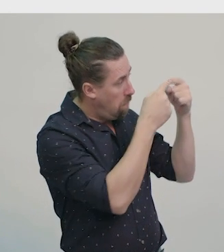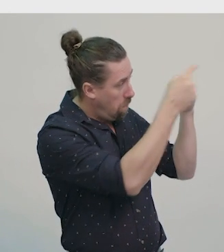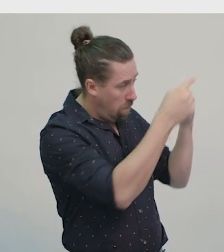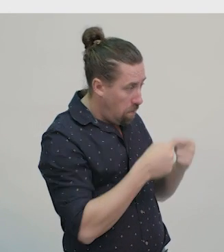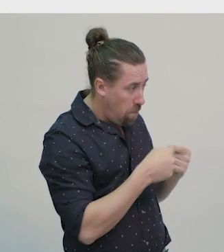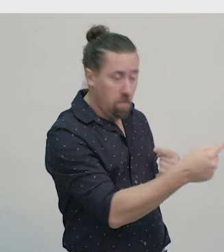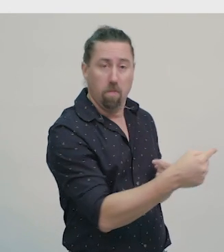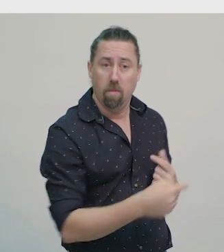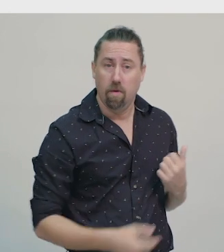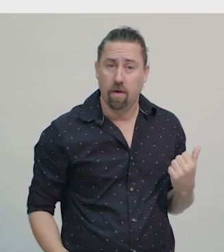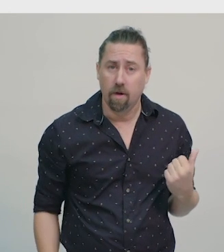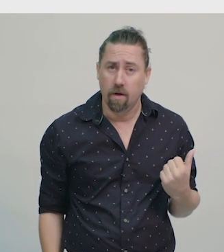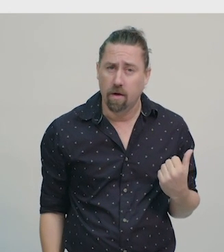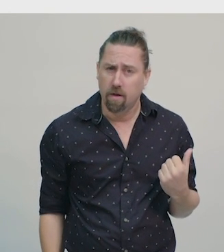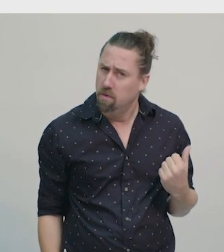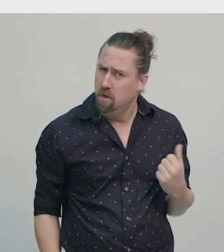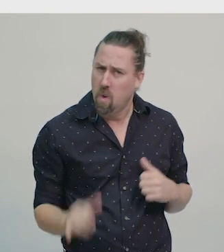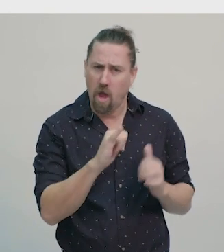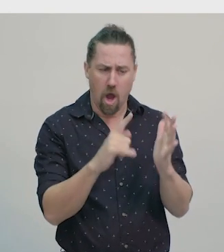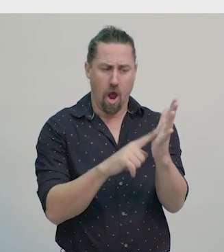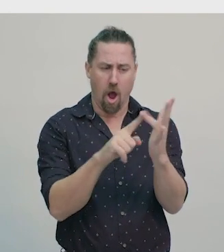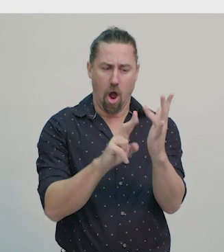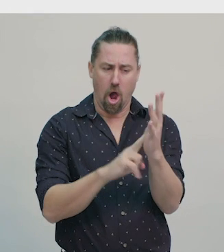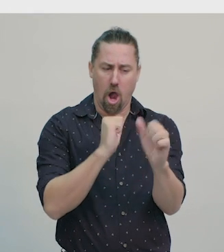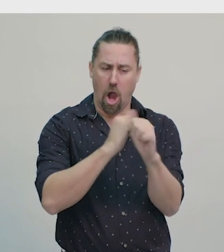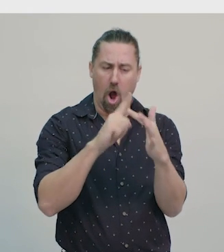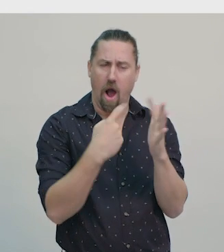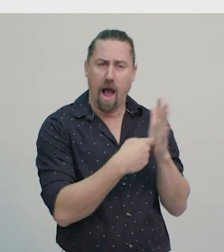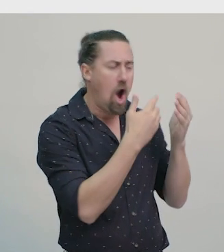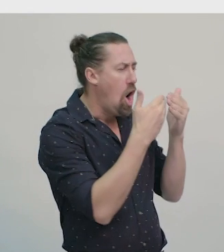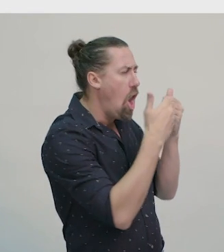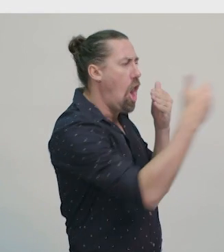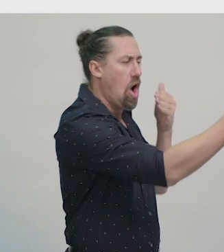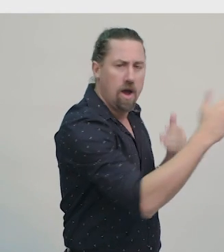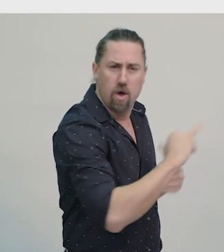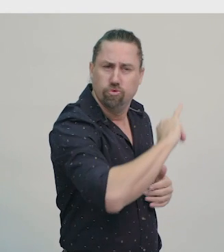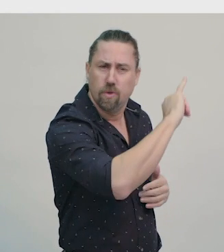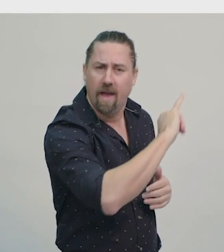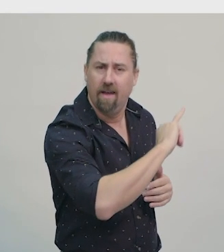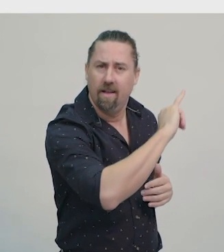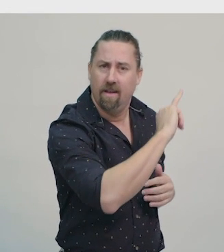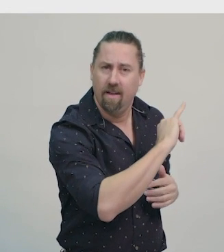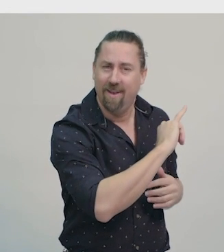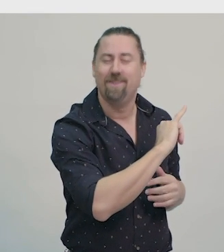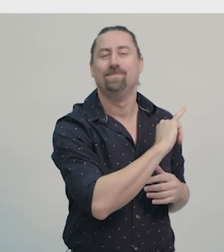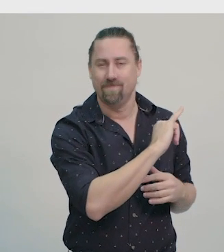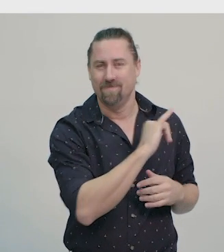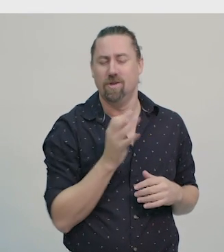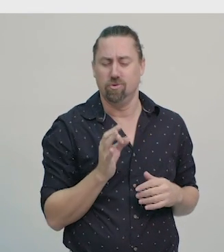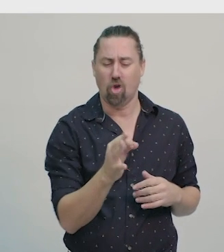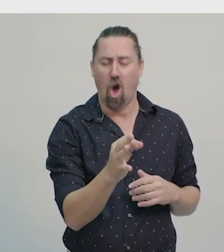compare their length. Which one do you think is longer?